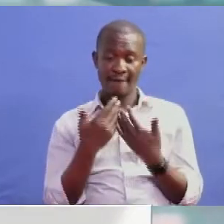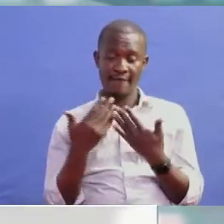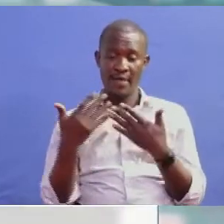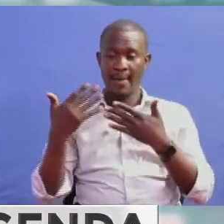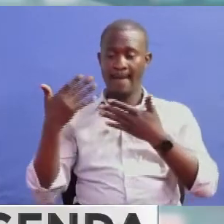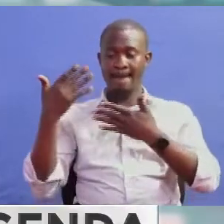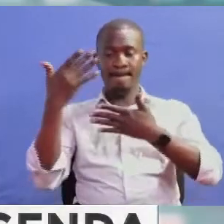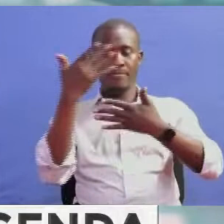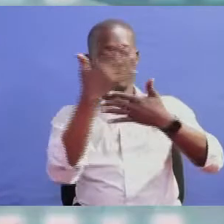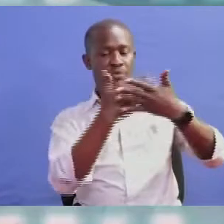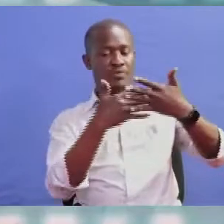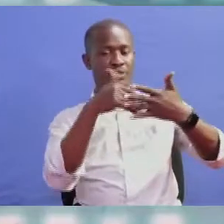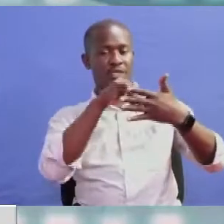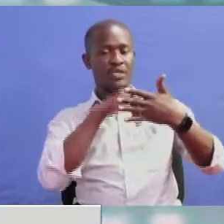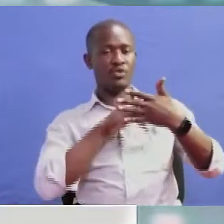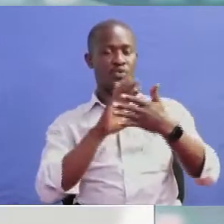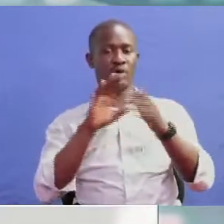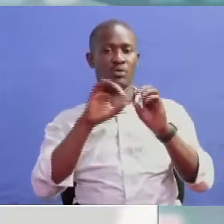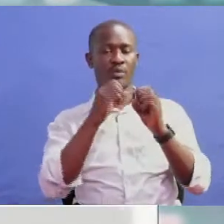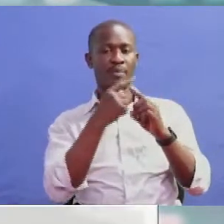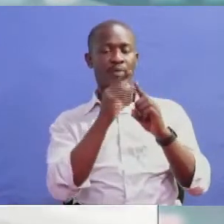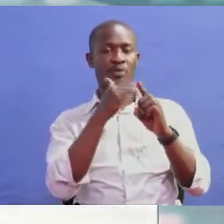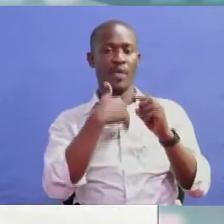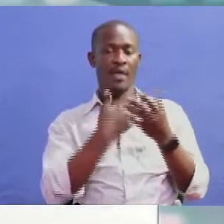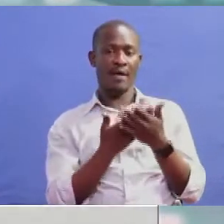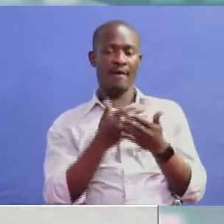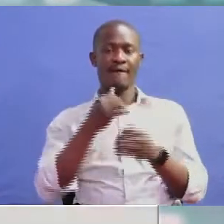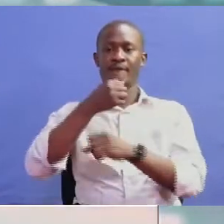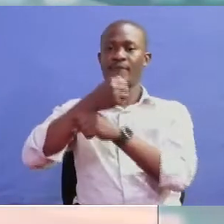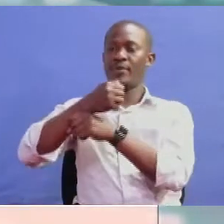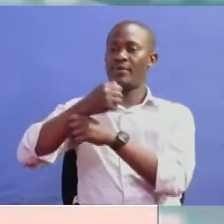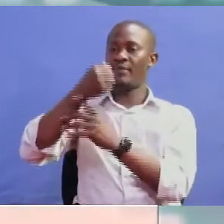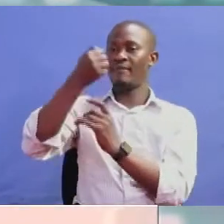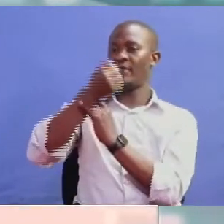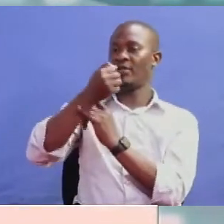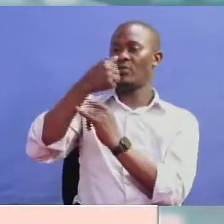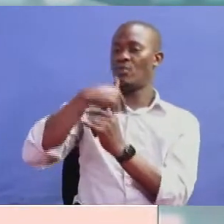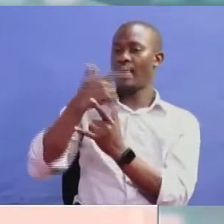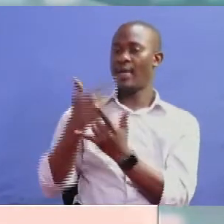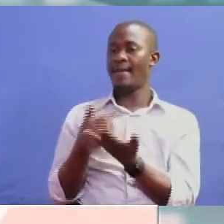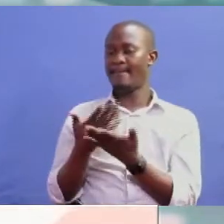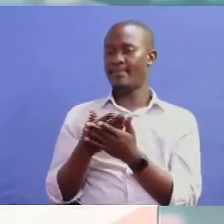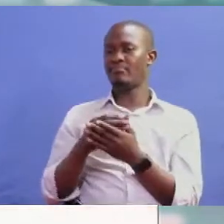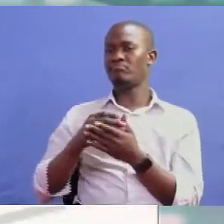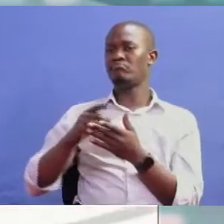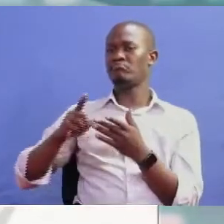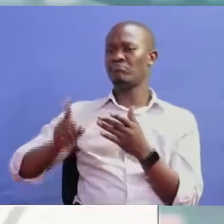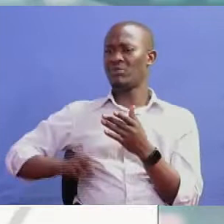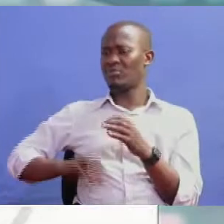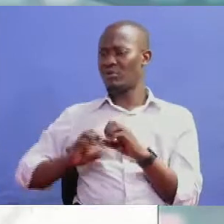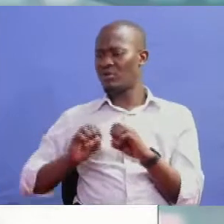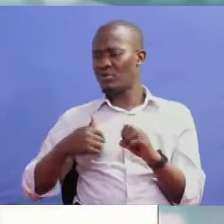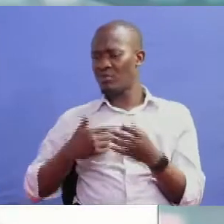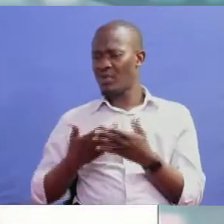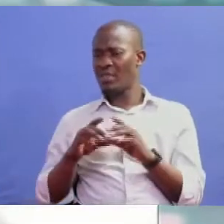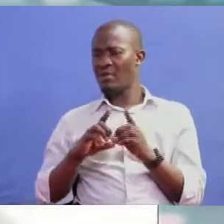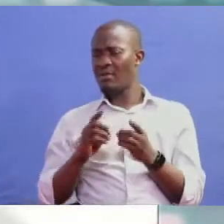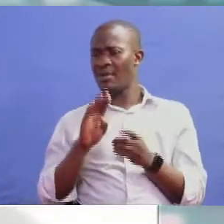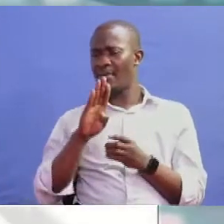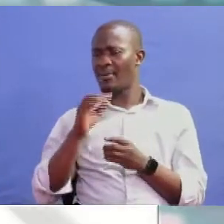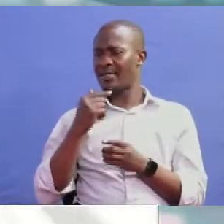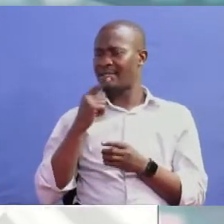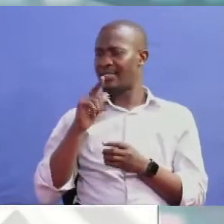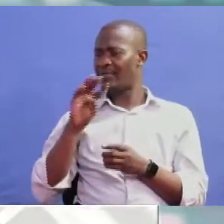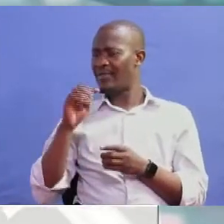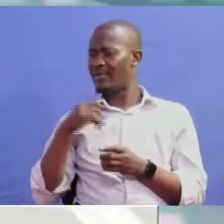your organization, but you have bridges, where if I'm dissatisfied with department B, I can actually go to them and tell